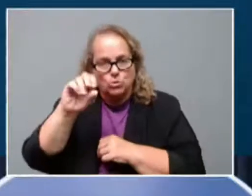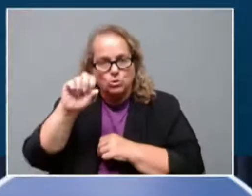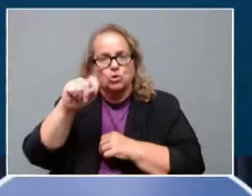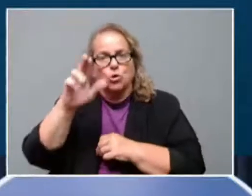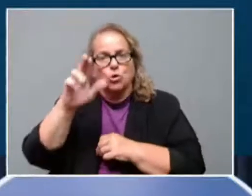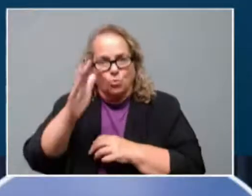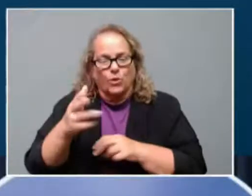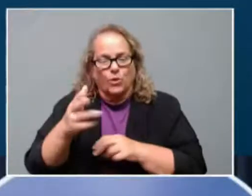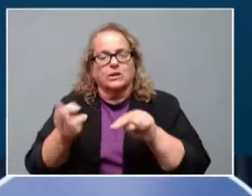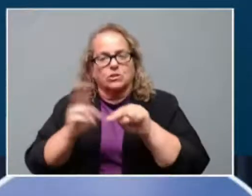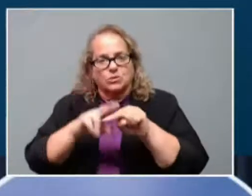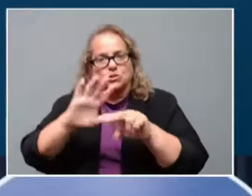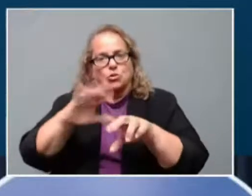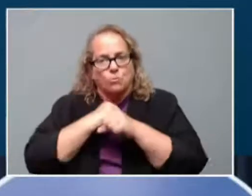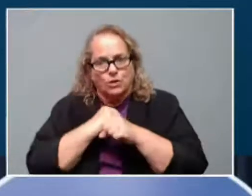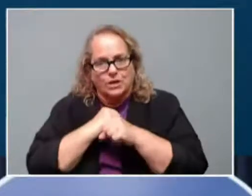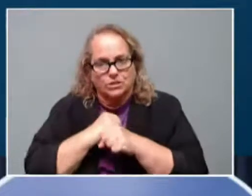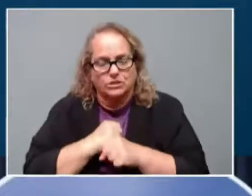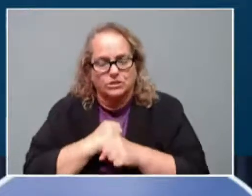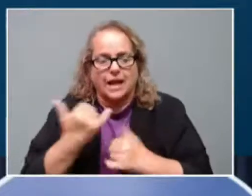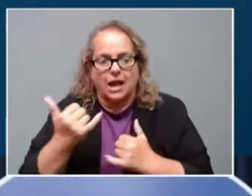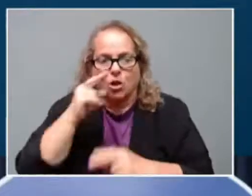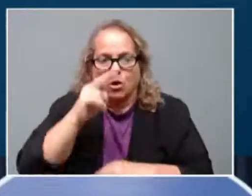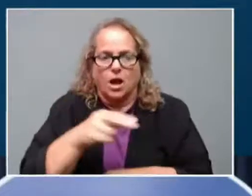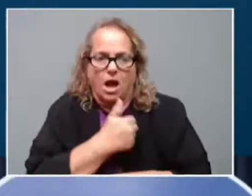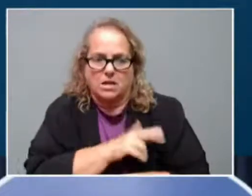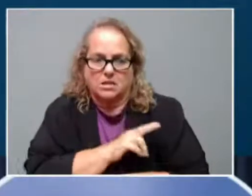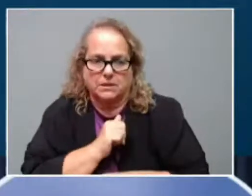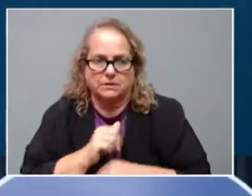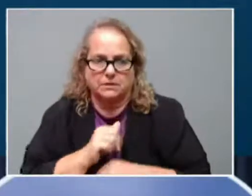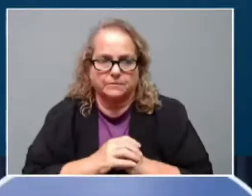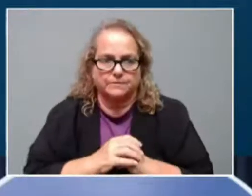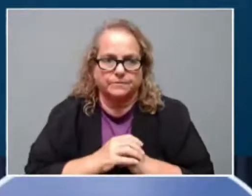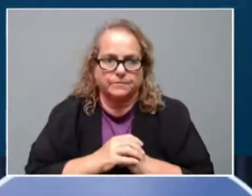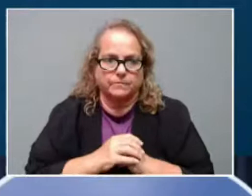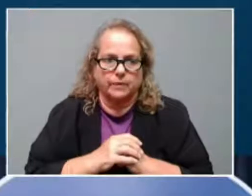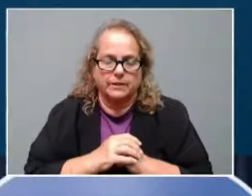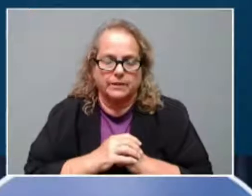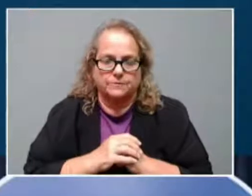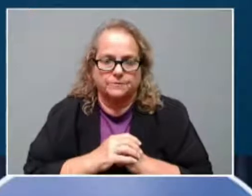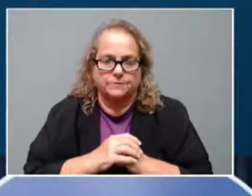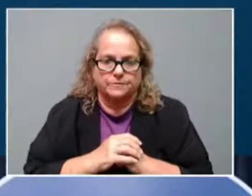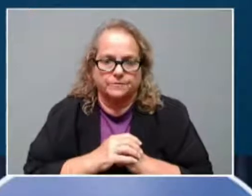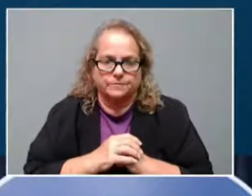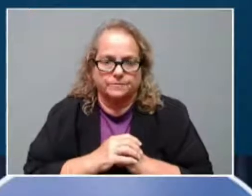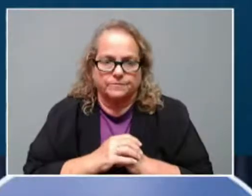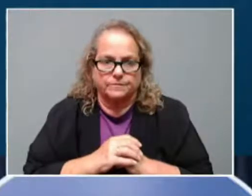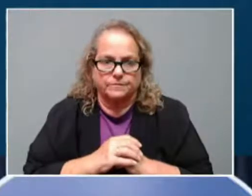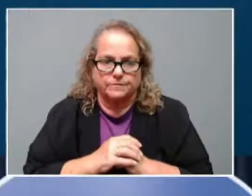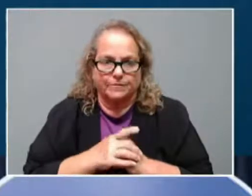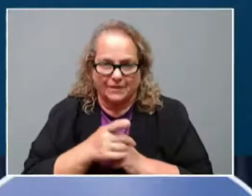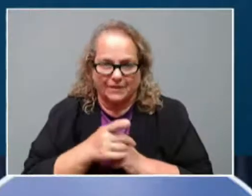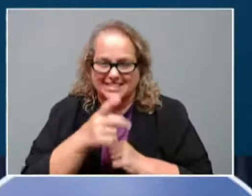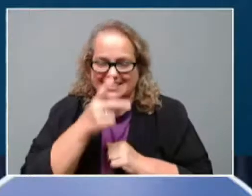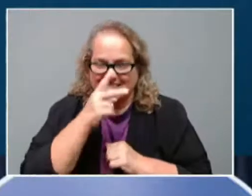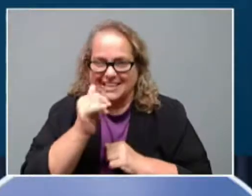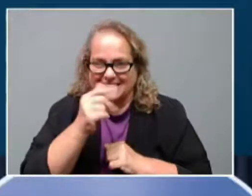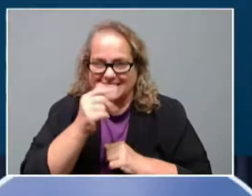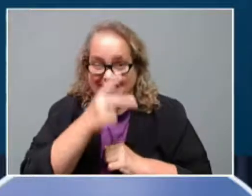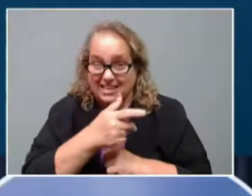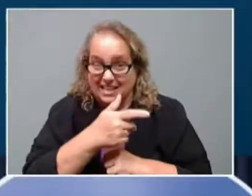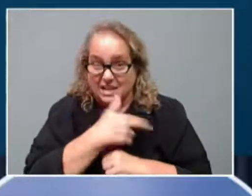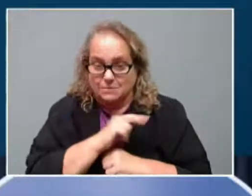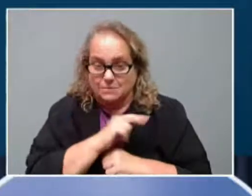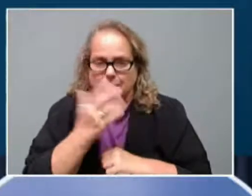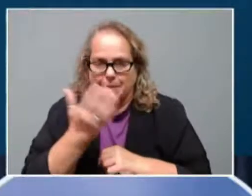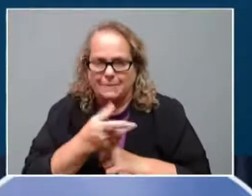at hospitalizations. And this is maybe even a little more,